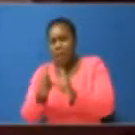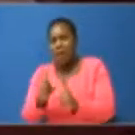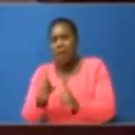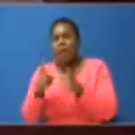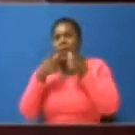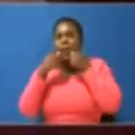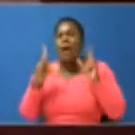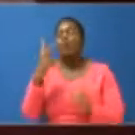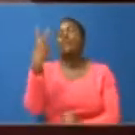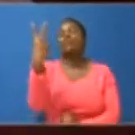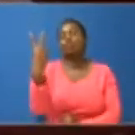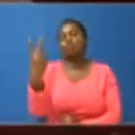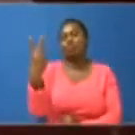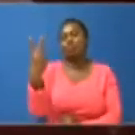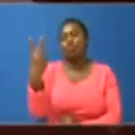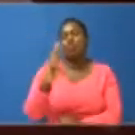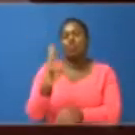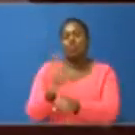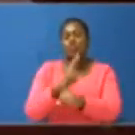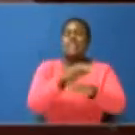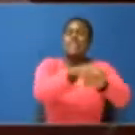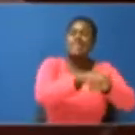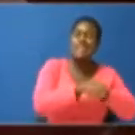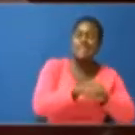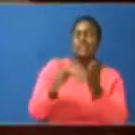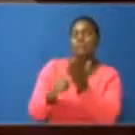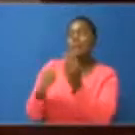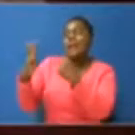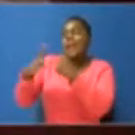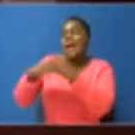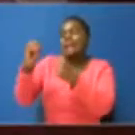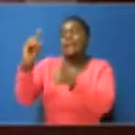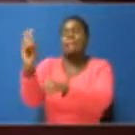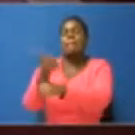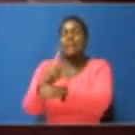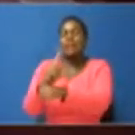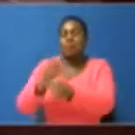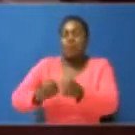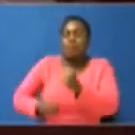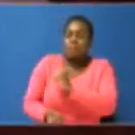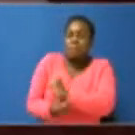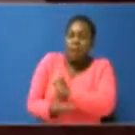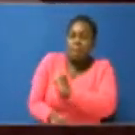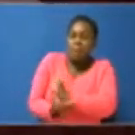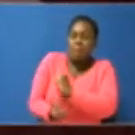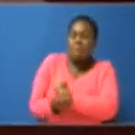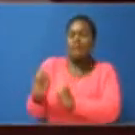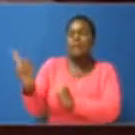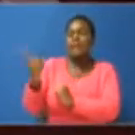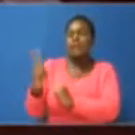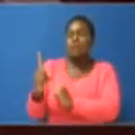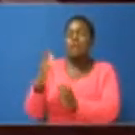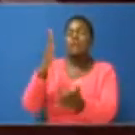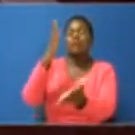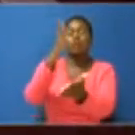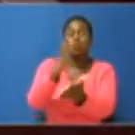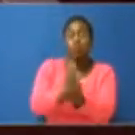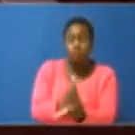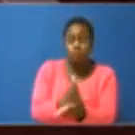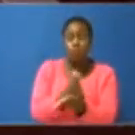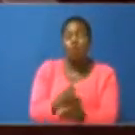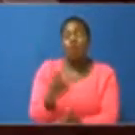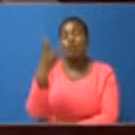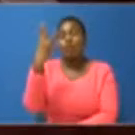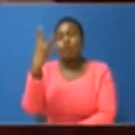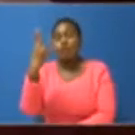language uh interview and they will have 90 minutes to explain to the people of nairobi county and indeed the